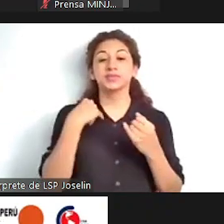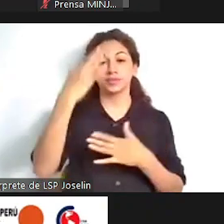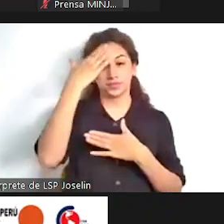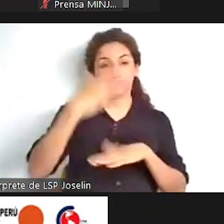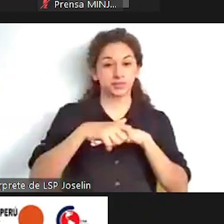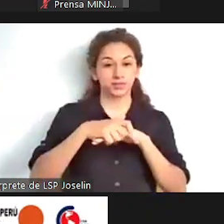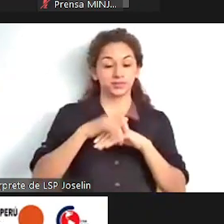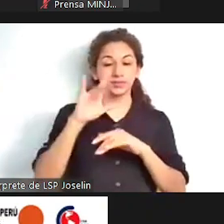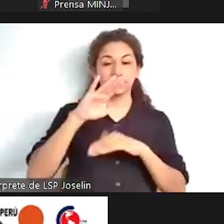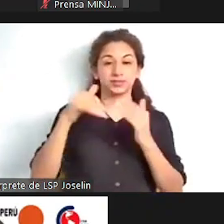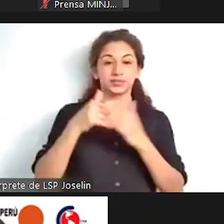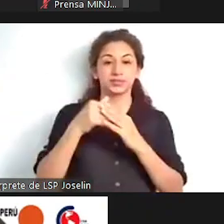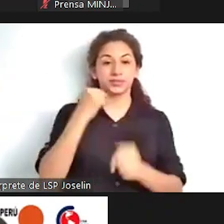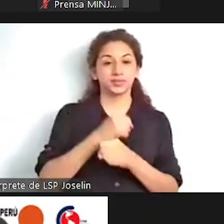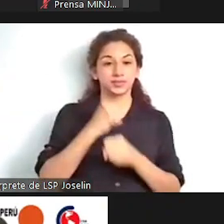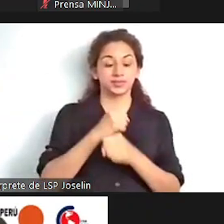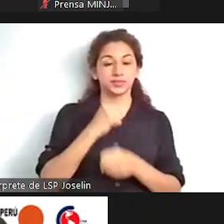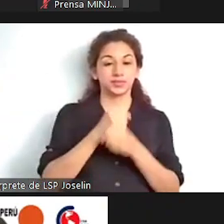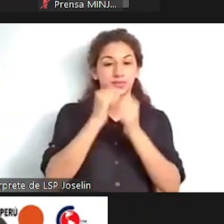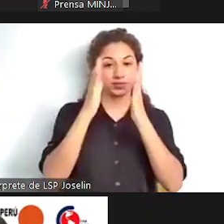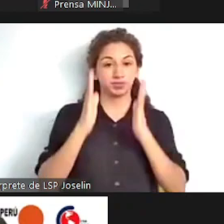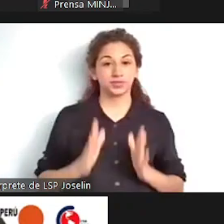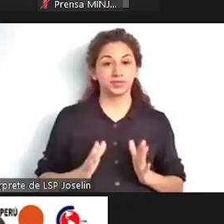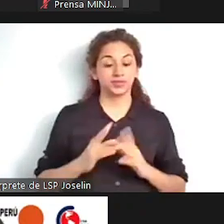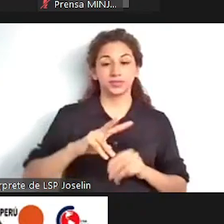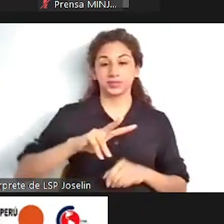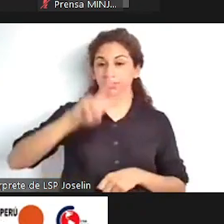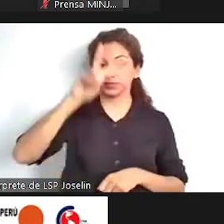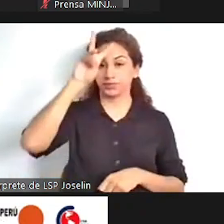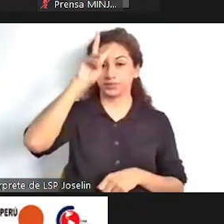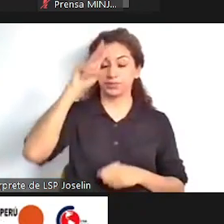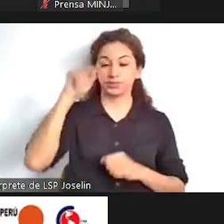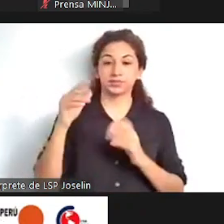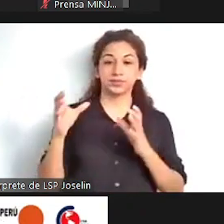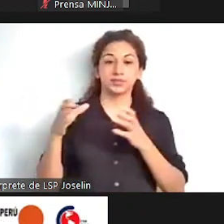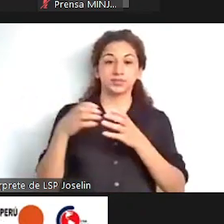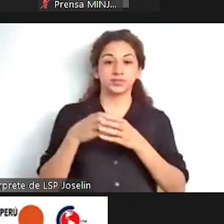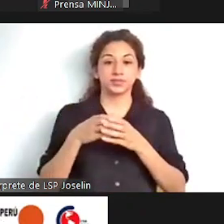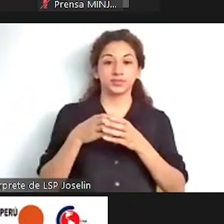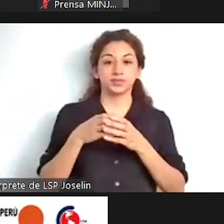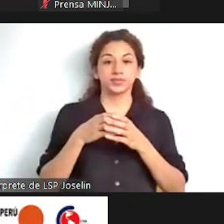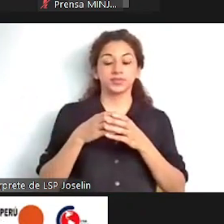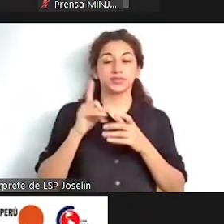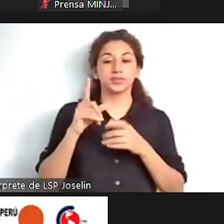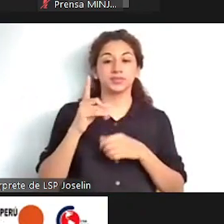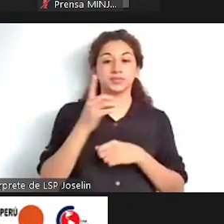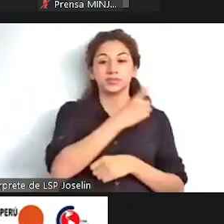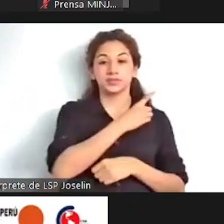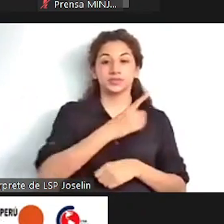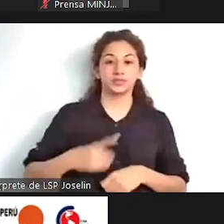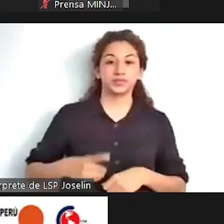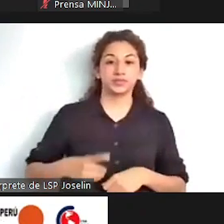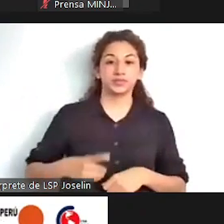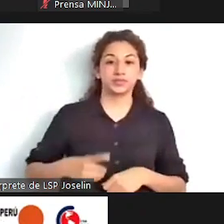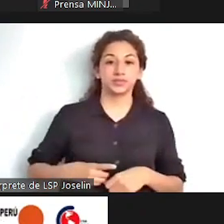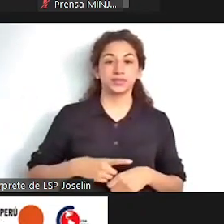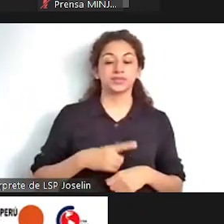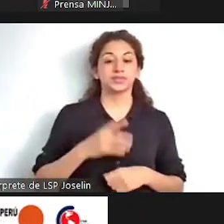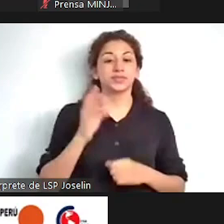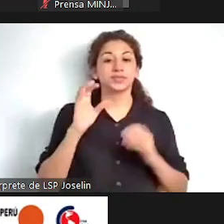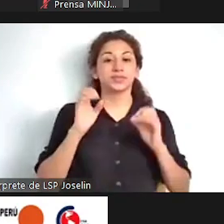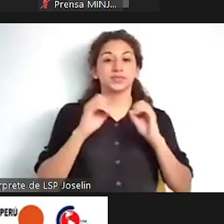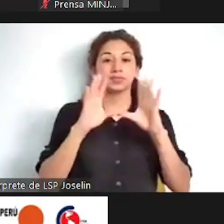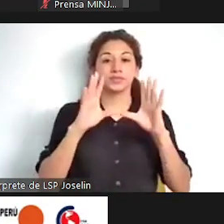and on behalf of the workers of peru i would like to welcome everyone in this panel with the director of the department of